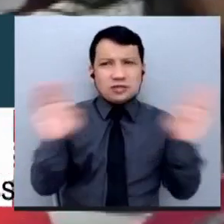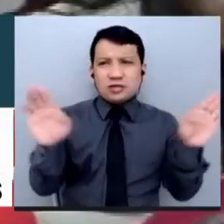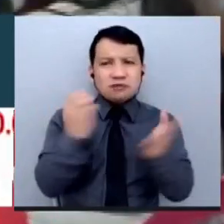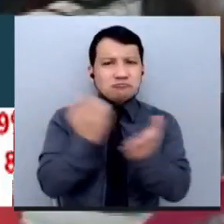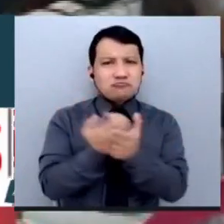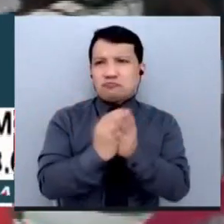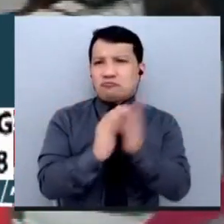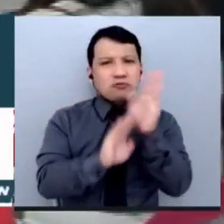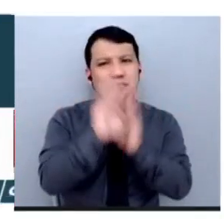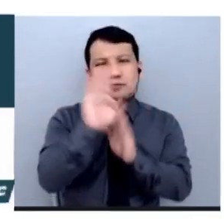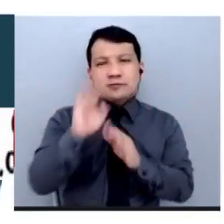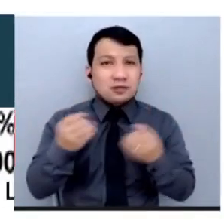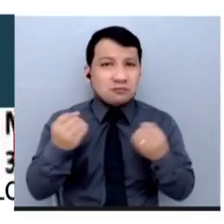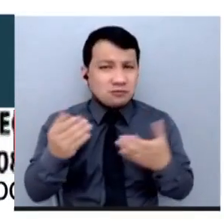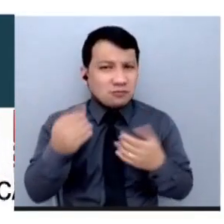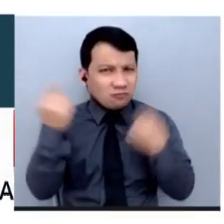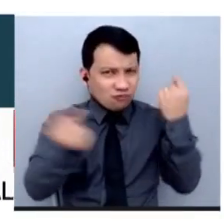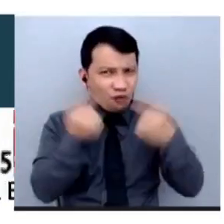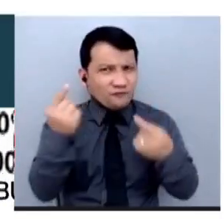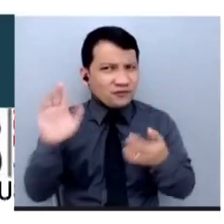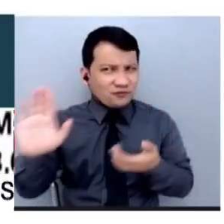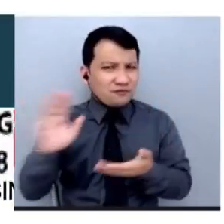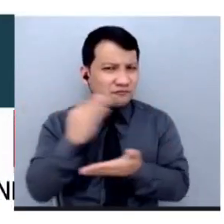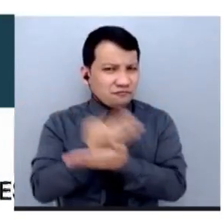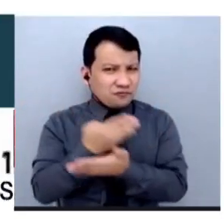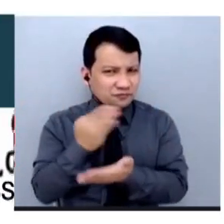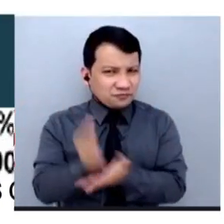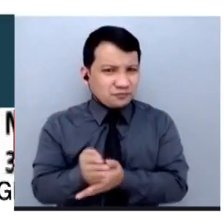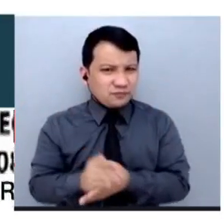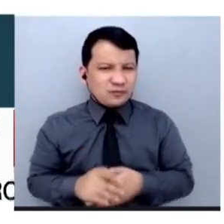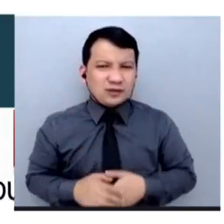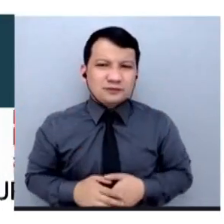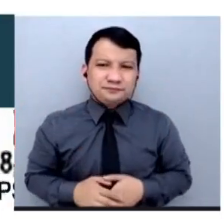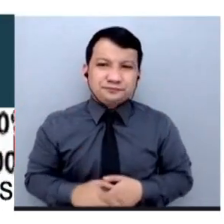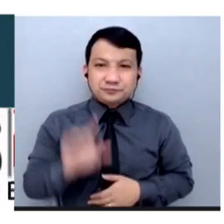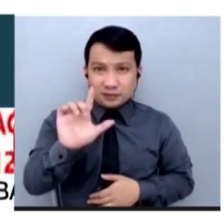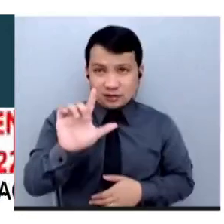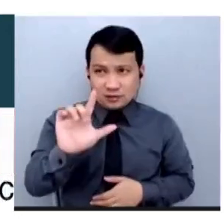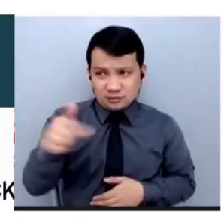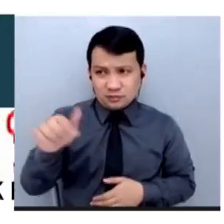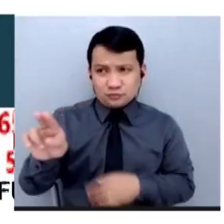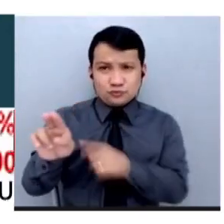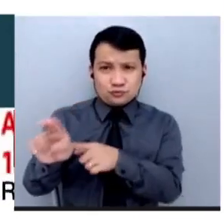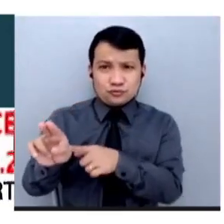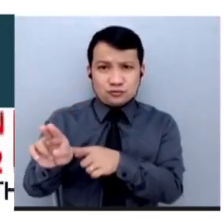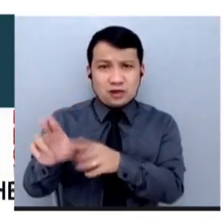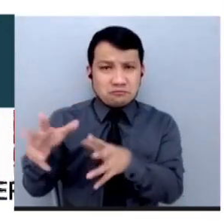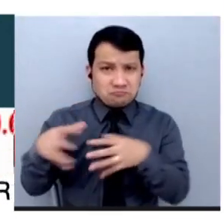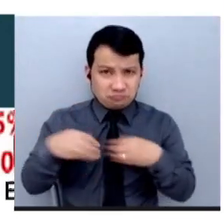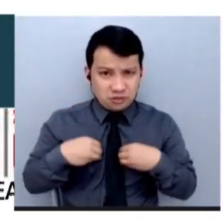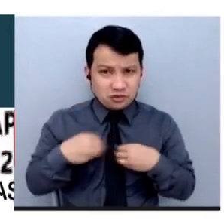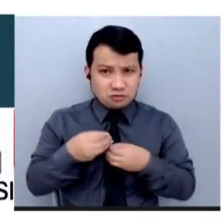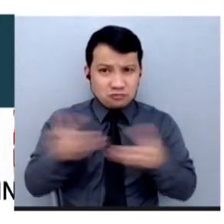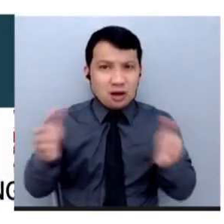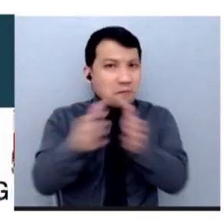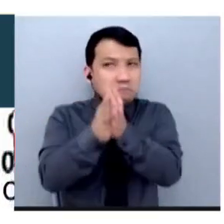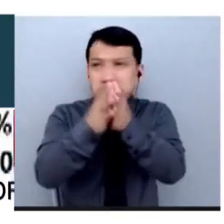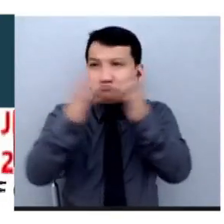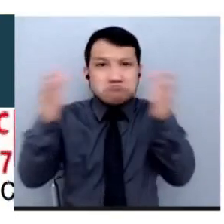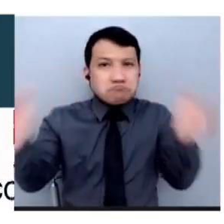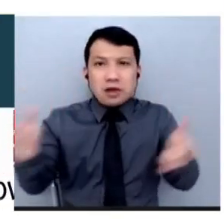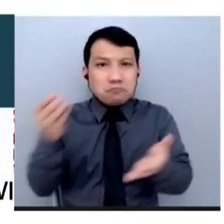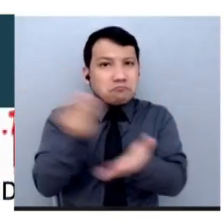COVID recovery. Mayor, a lot of people are concerned regarding that budget. Local LGUs are going to be receiving a huge chunk of